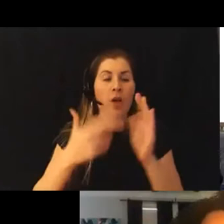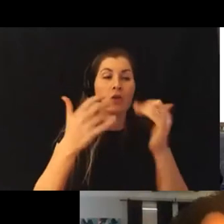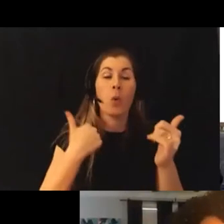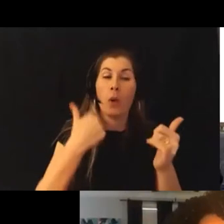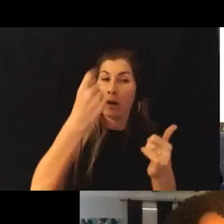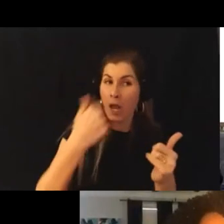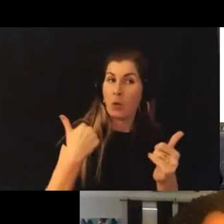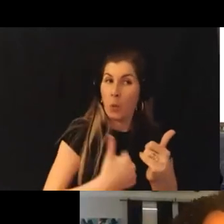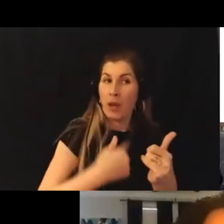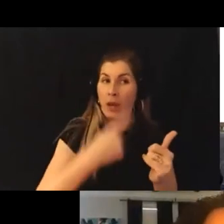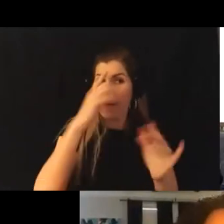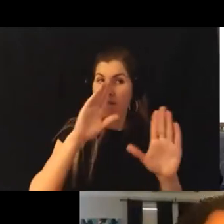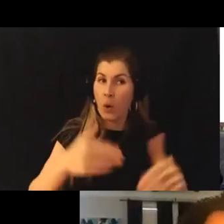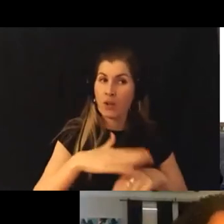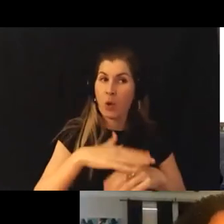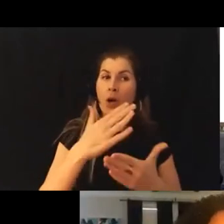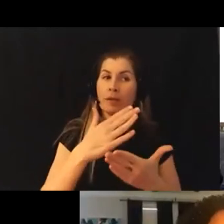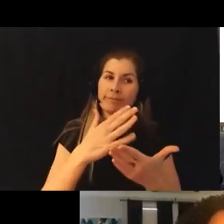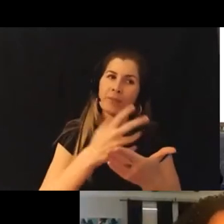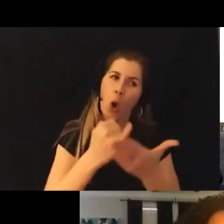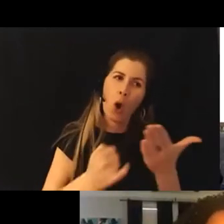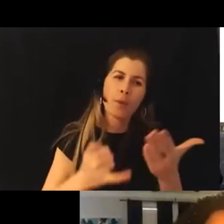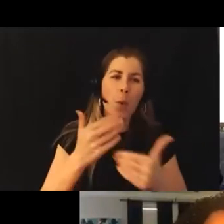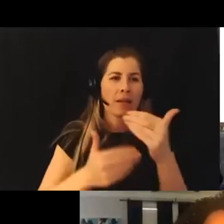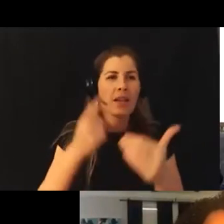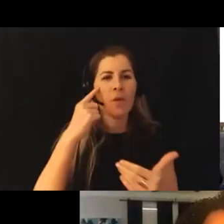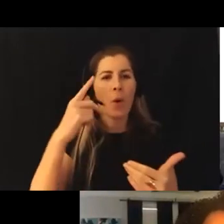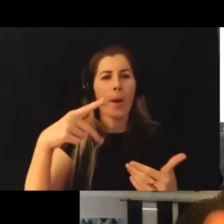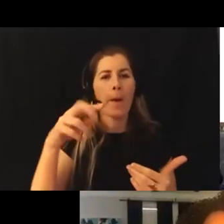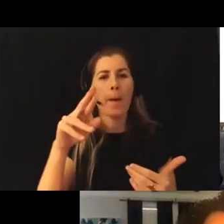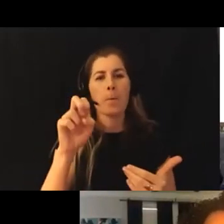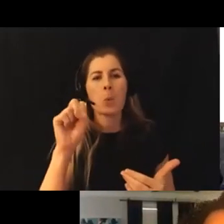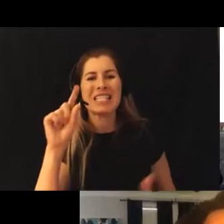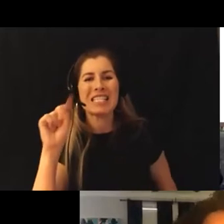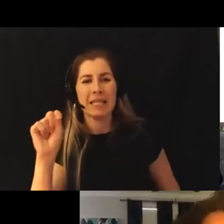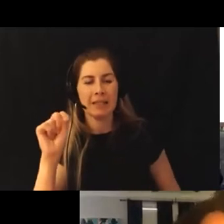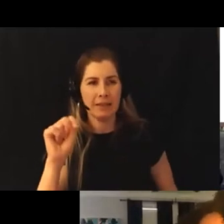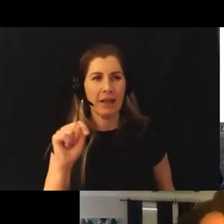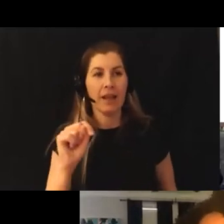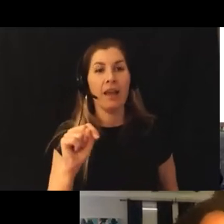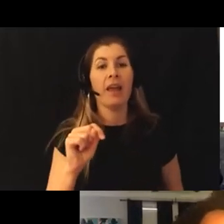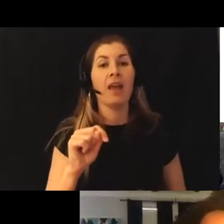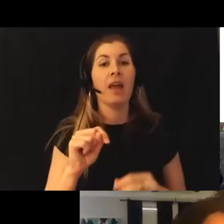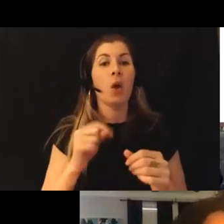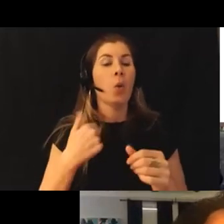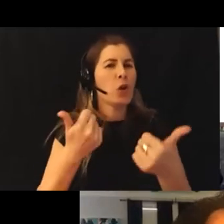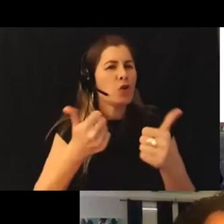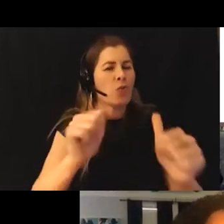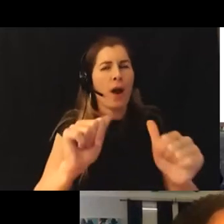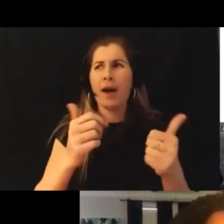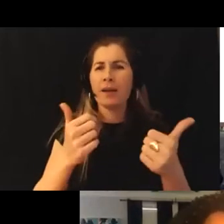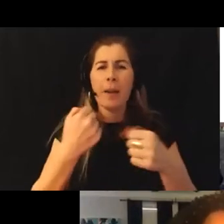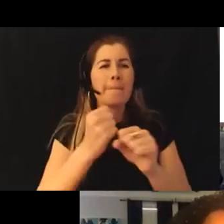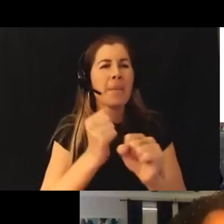of present because everyone, thank you, Eric Whitaker, for your inspiration, but everyone is trying to create very beautiful